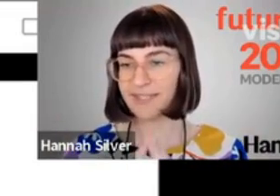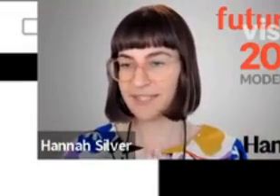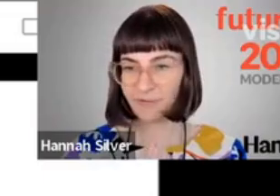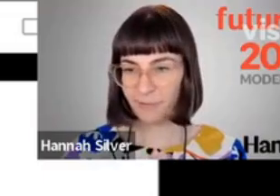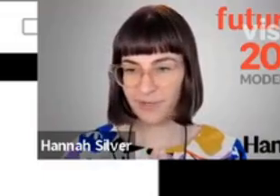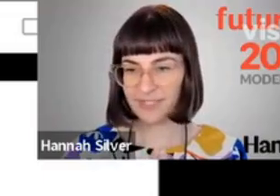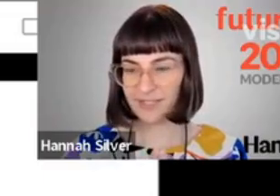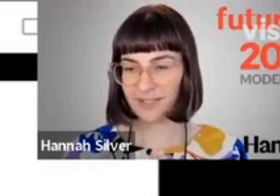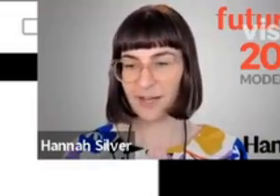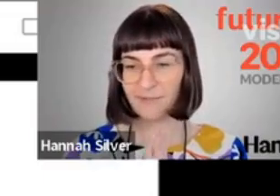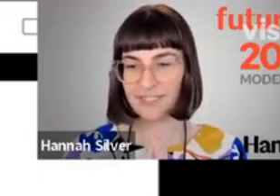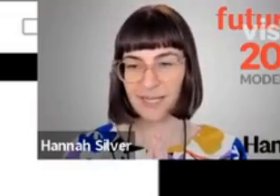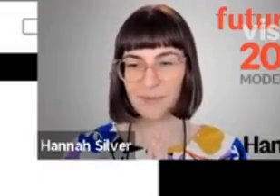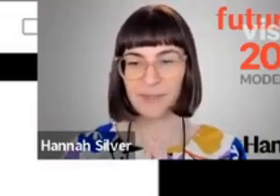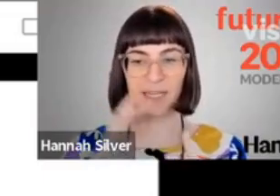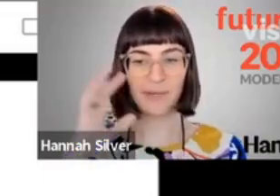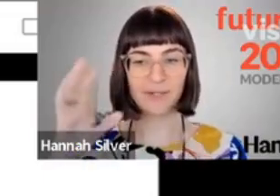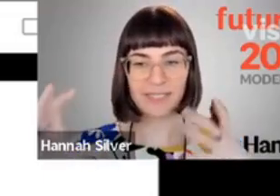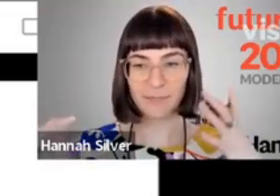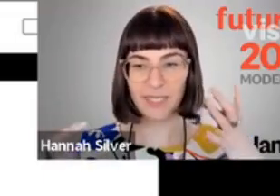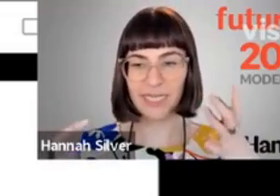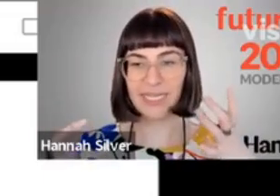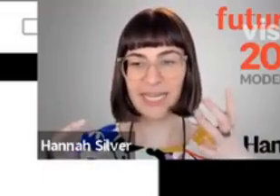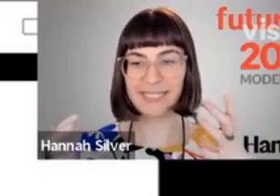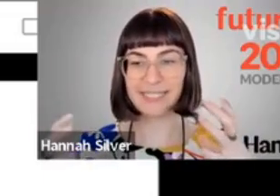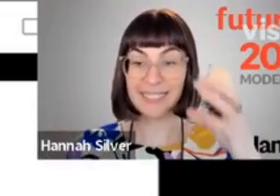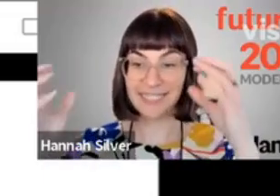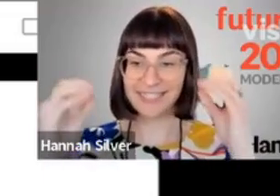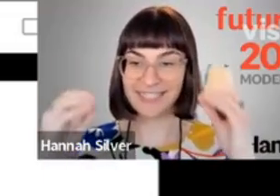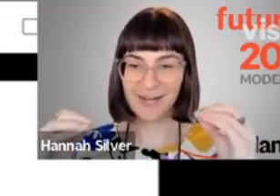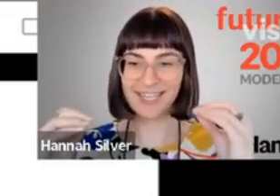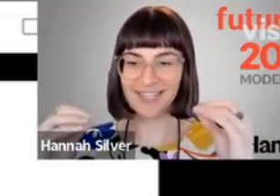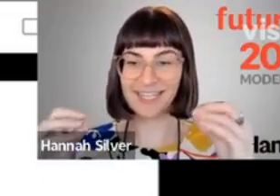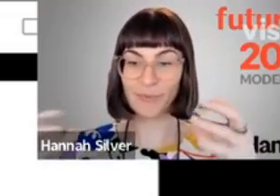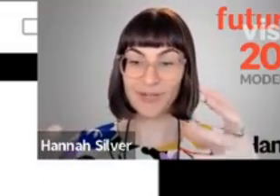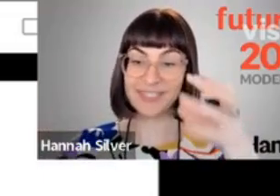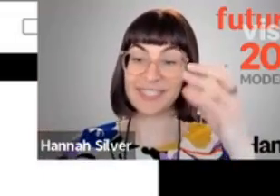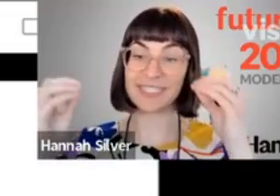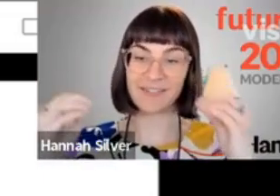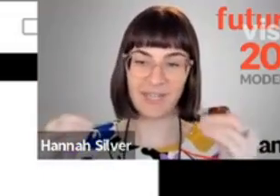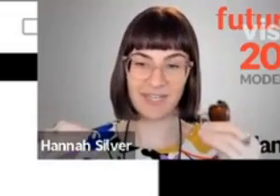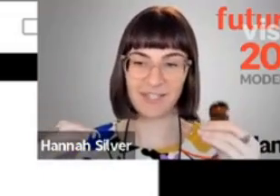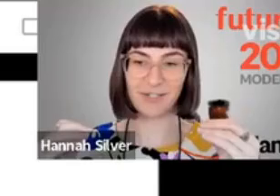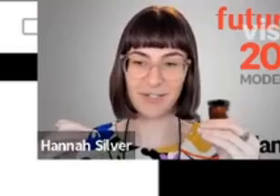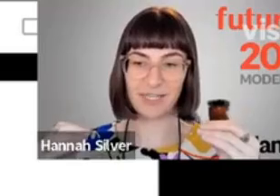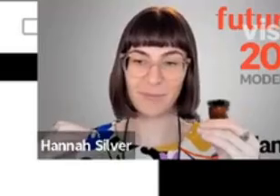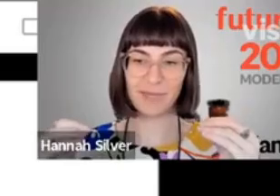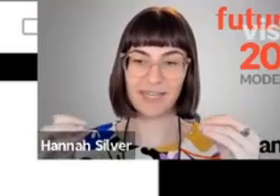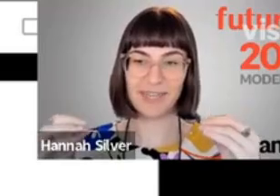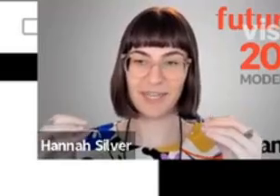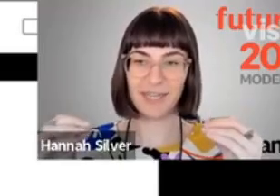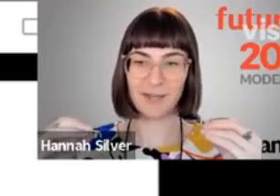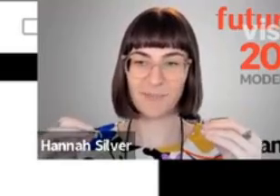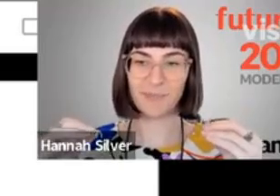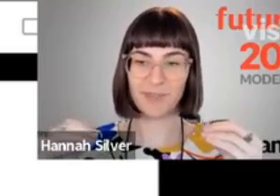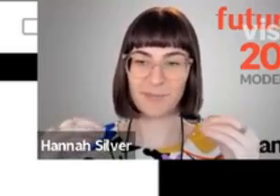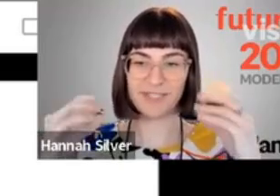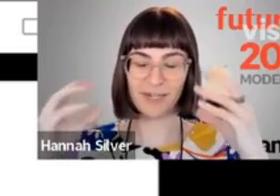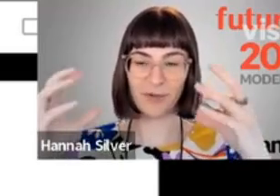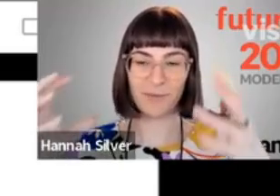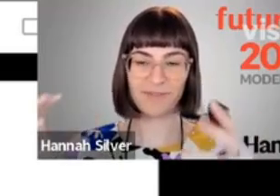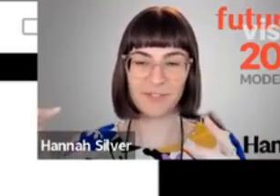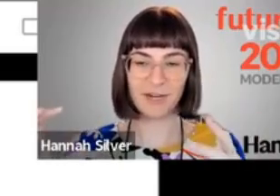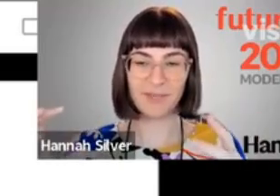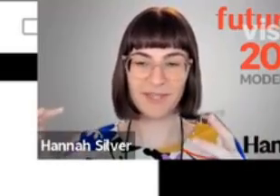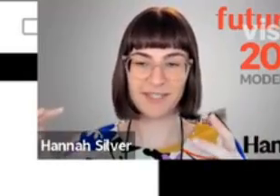superpower as a deaf person? Oftentimes we think about disability as right? Like, what is the disadvantage? But I think Monse